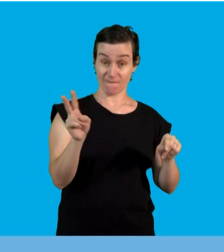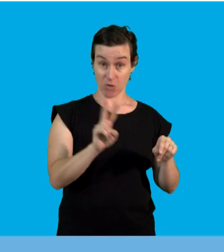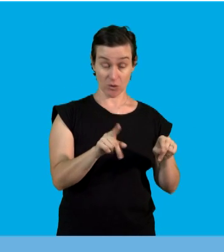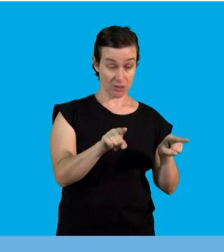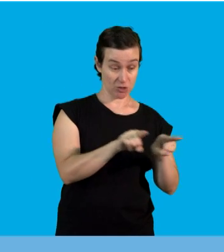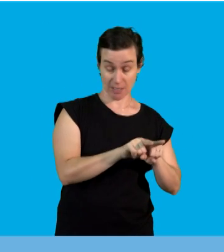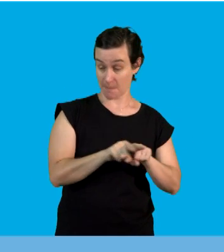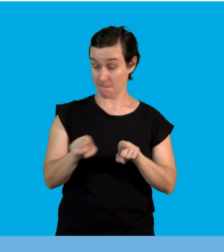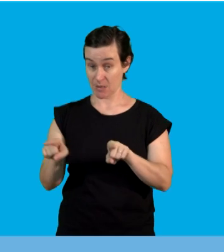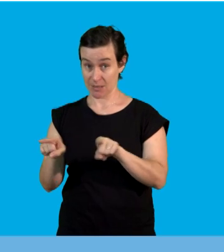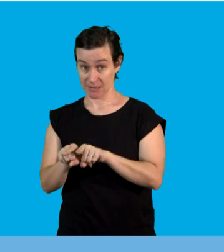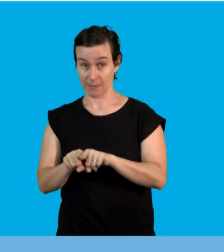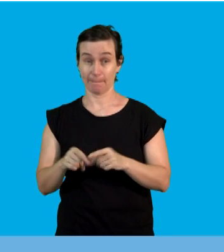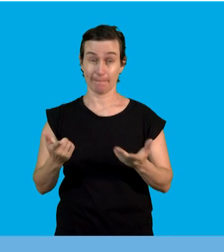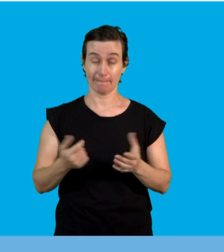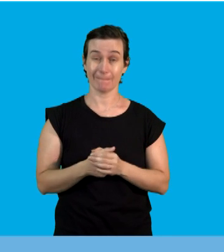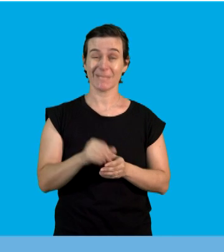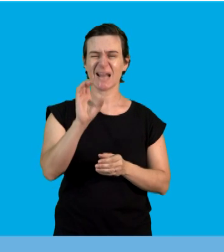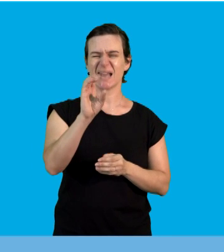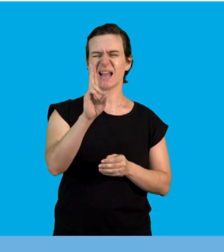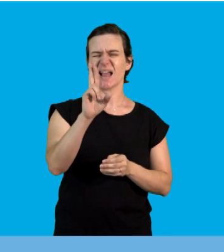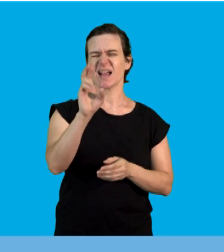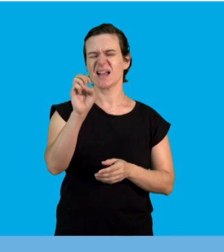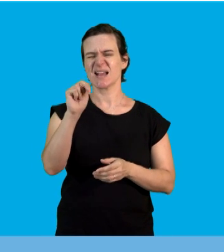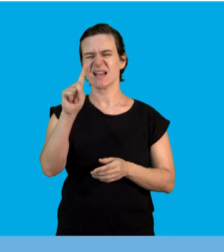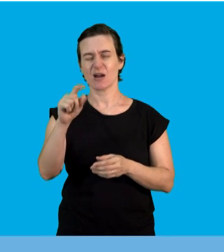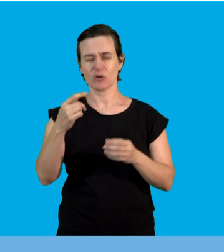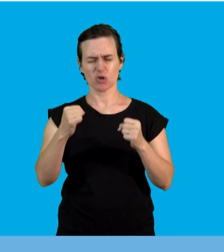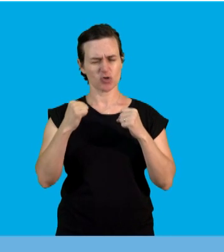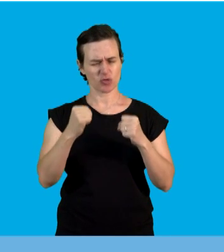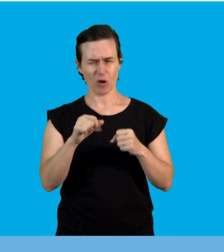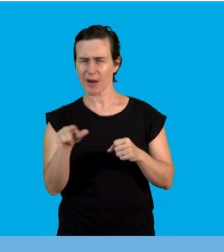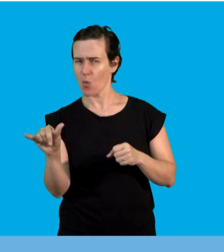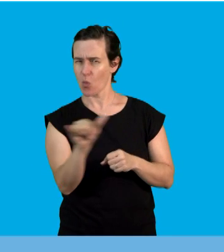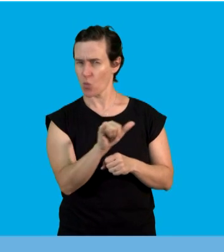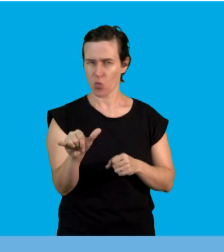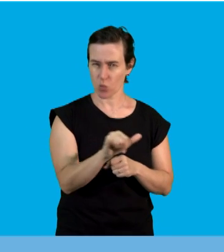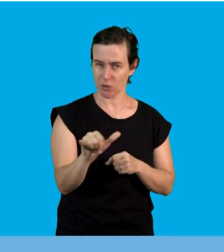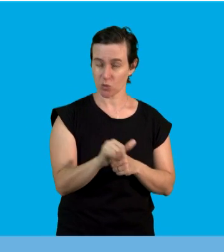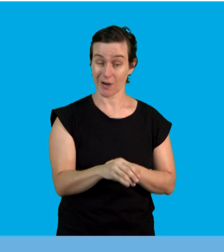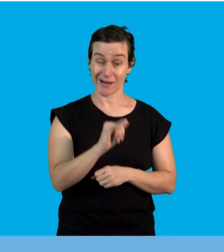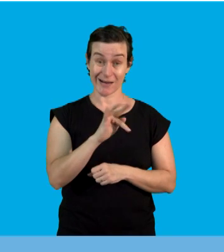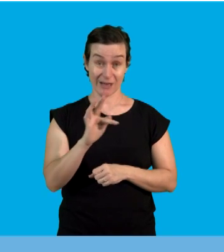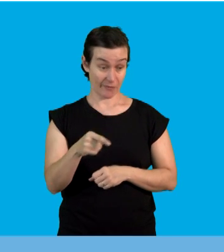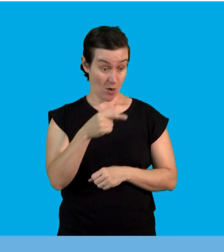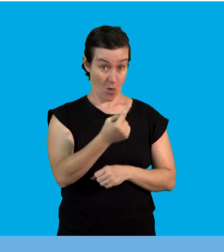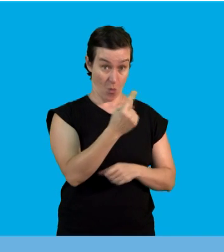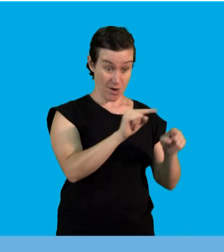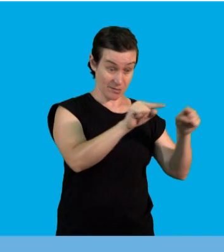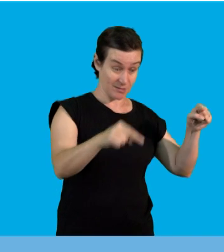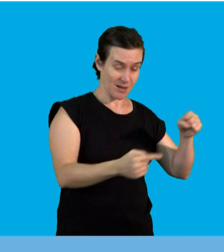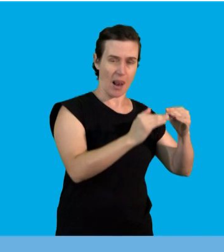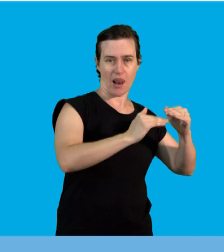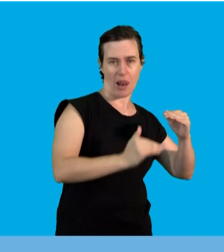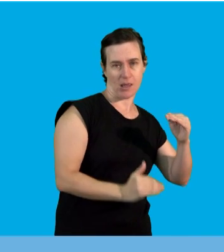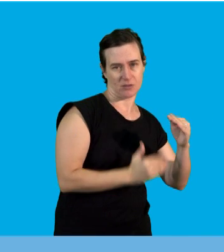same, the current is going to be, it is going to be higher, or is going to be larger if the circuit has a lower